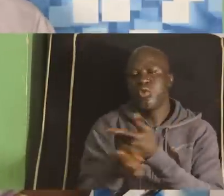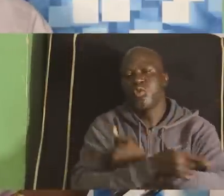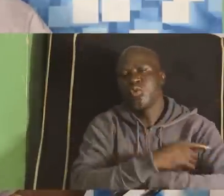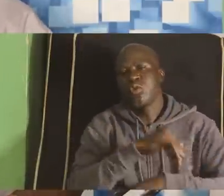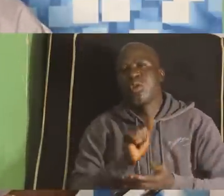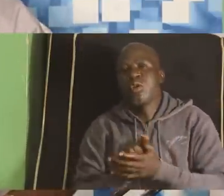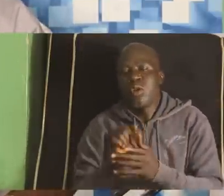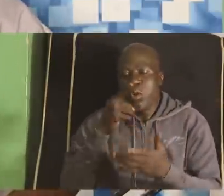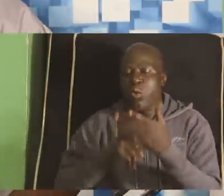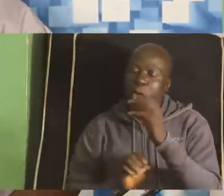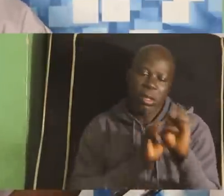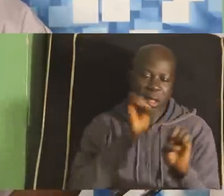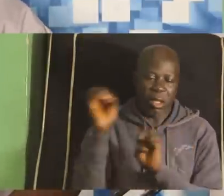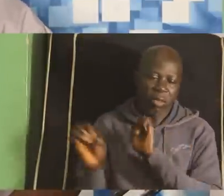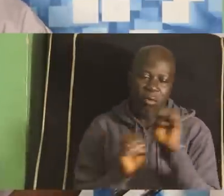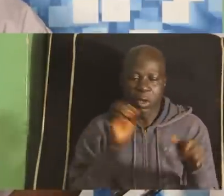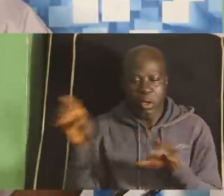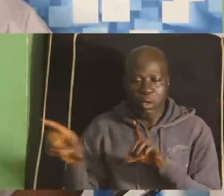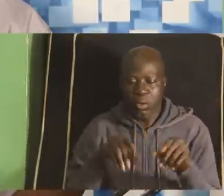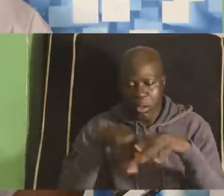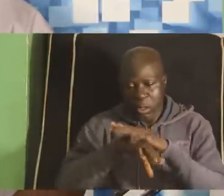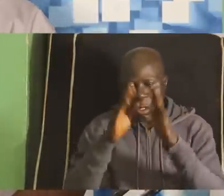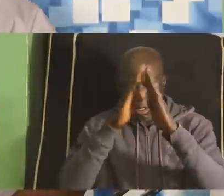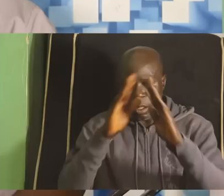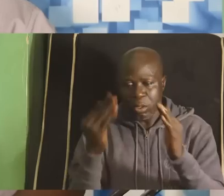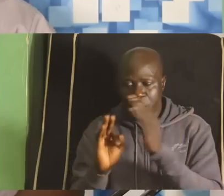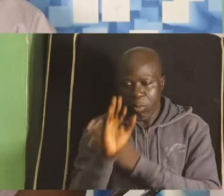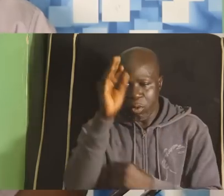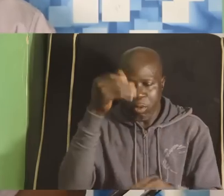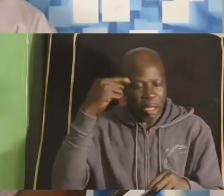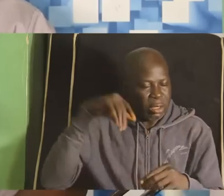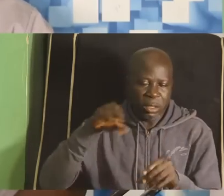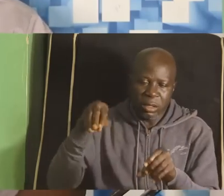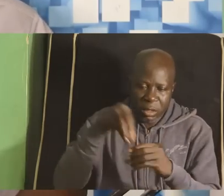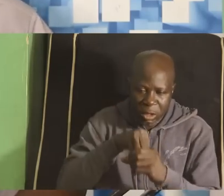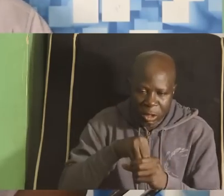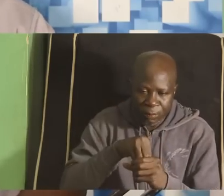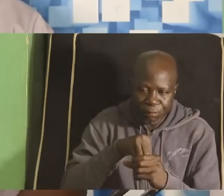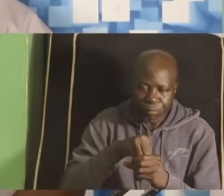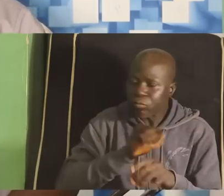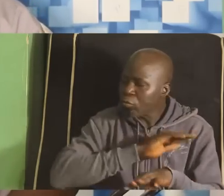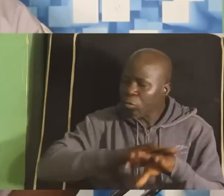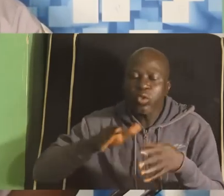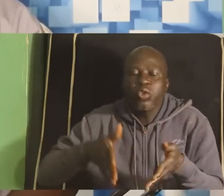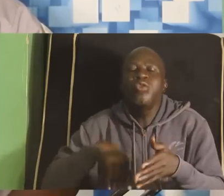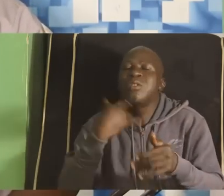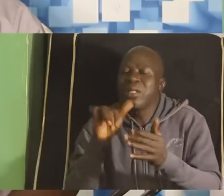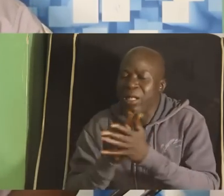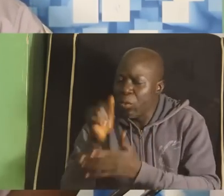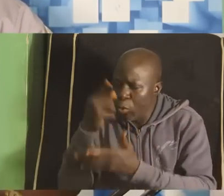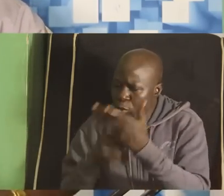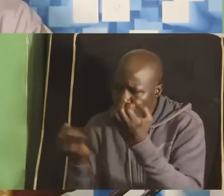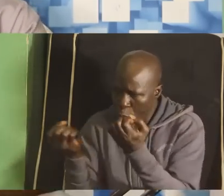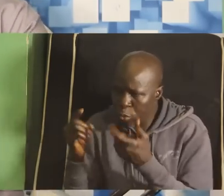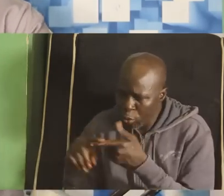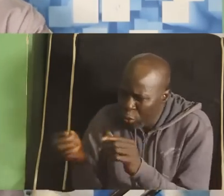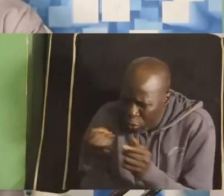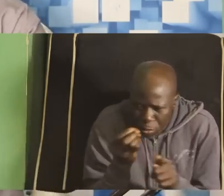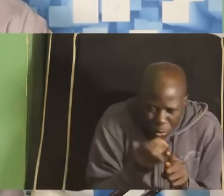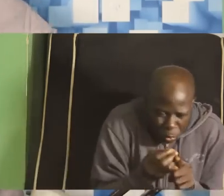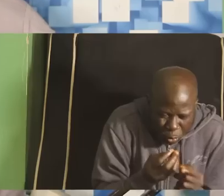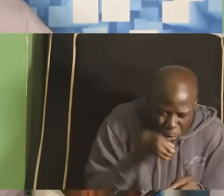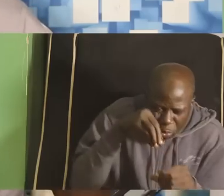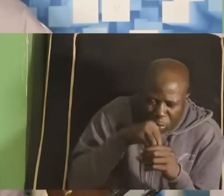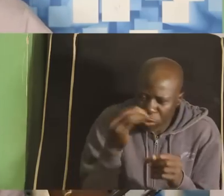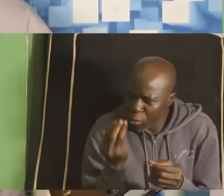base zero nuwa. Whatever you do to the house of God is a sin. Mama, so pe into verse kere. And don't say what you want to do is too little. Olorun wa